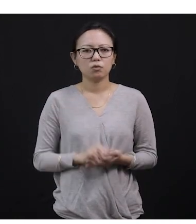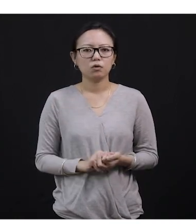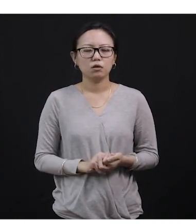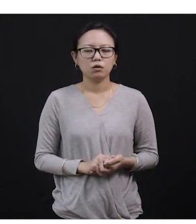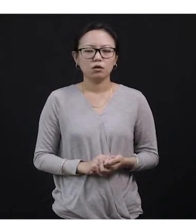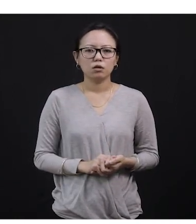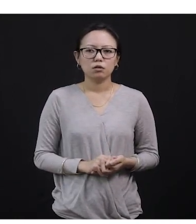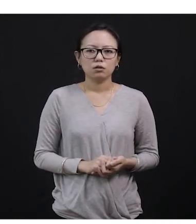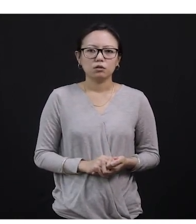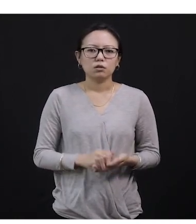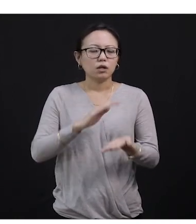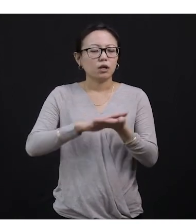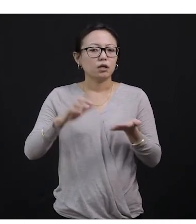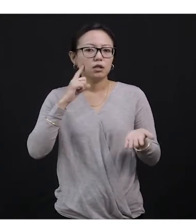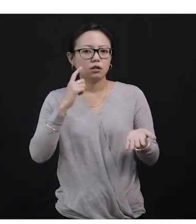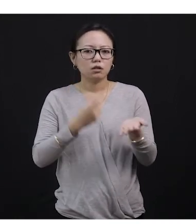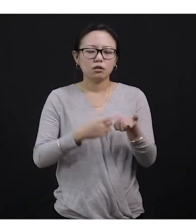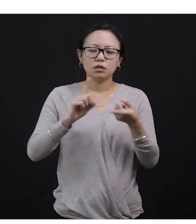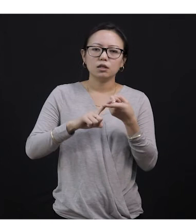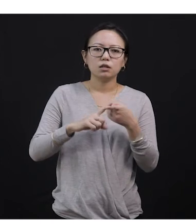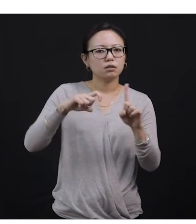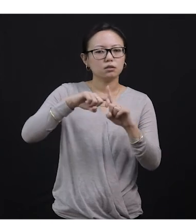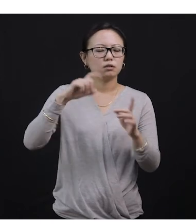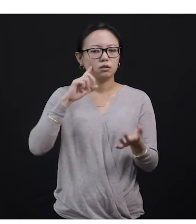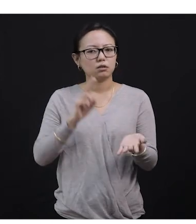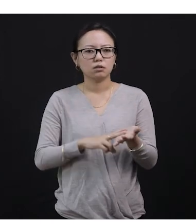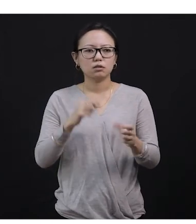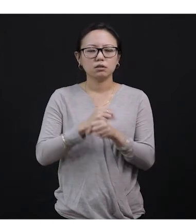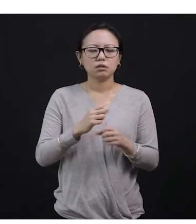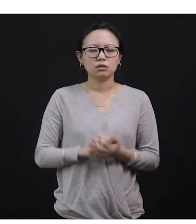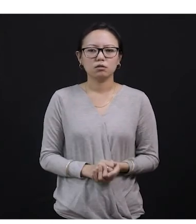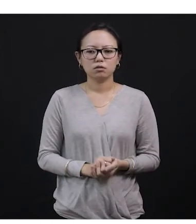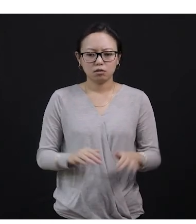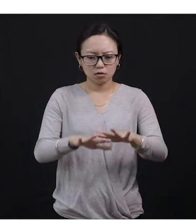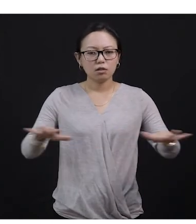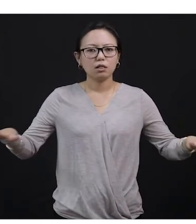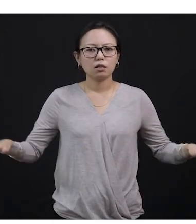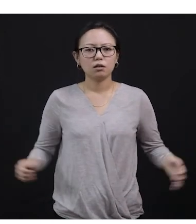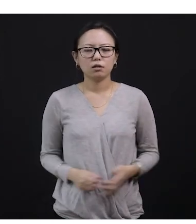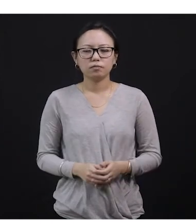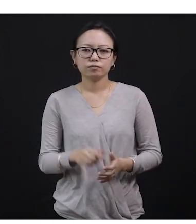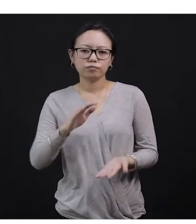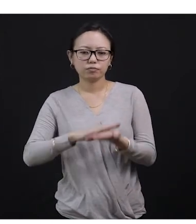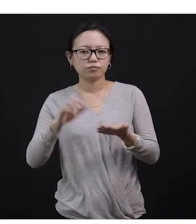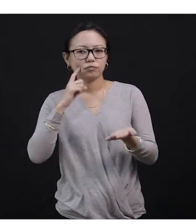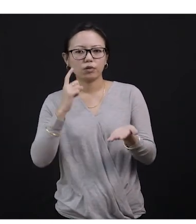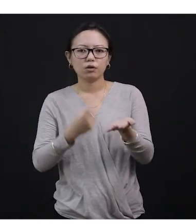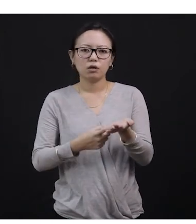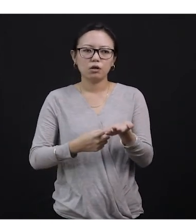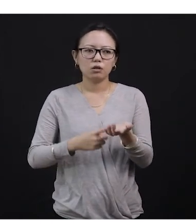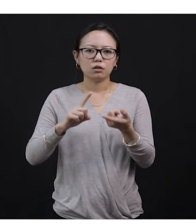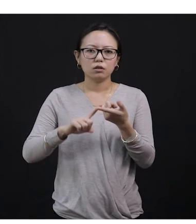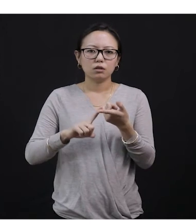hire from the king, okay? So this land, they use it for hiring. So some part of